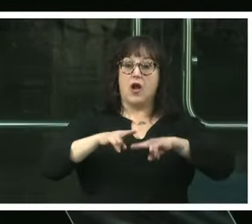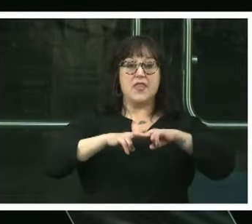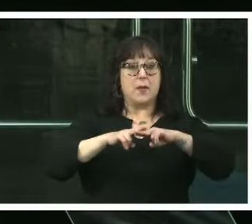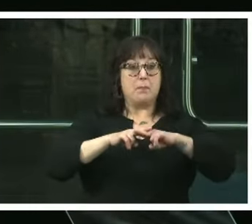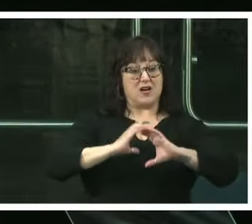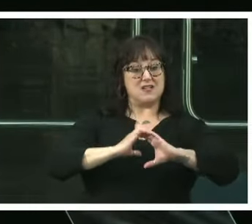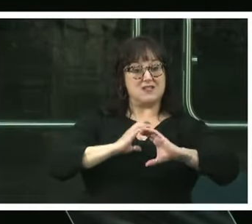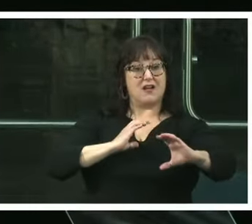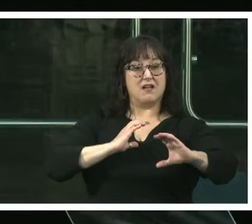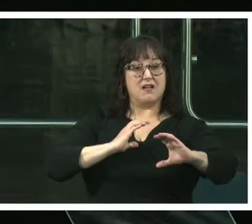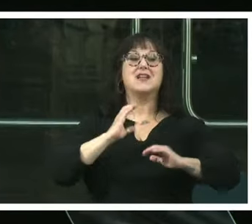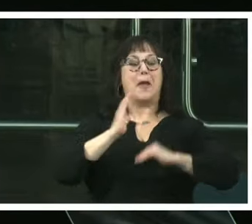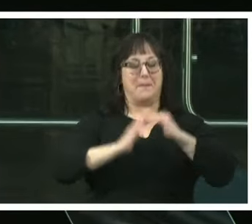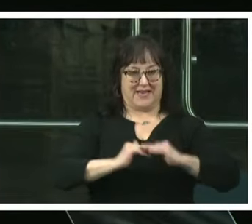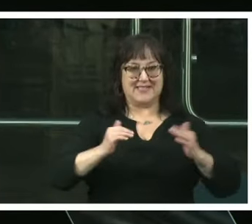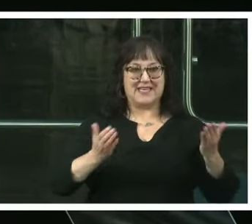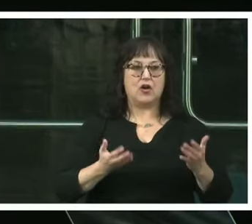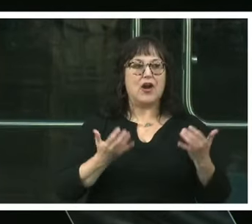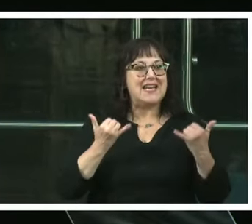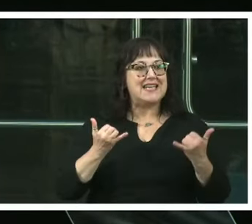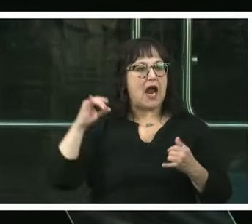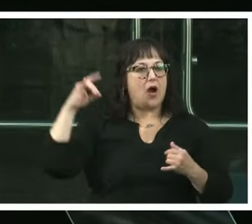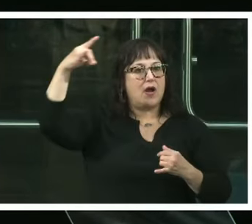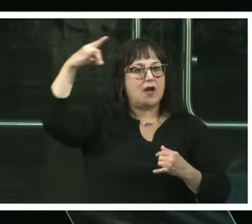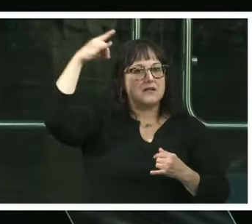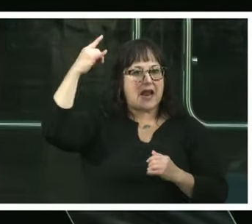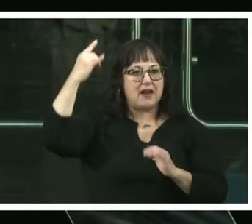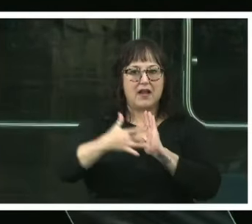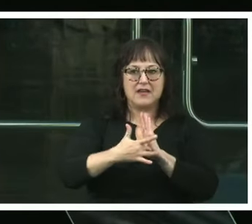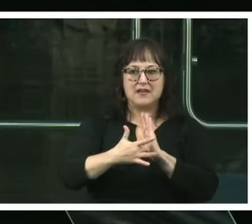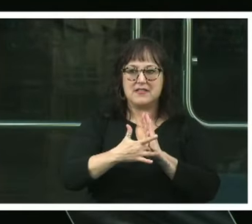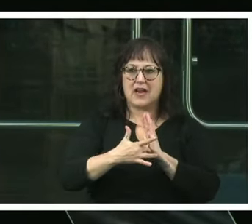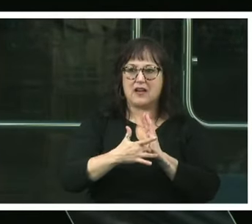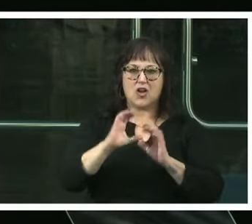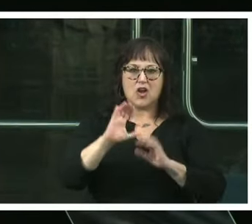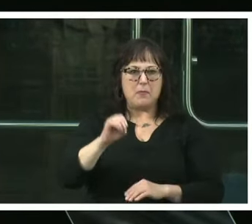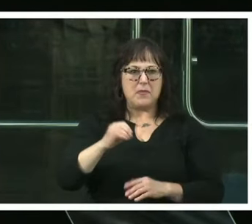a satellite tech company is here building the future?